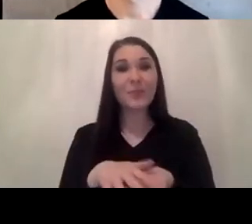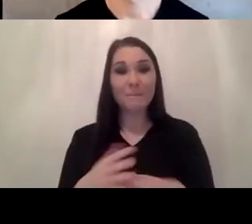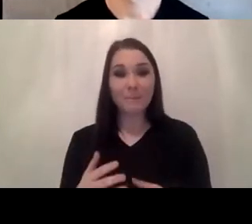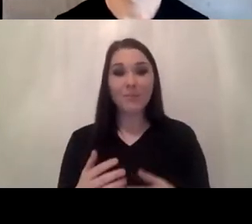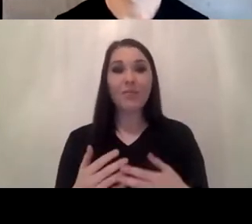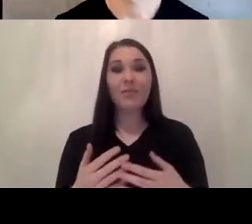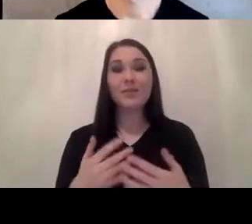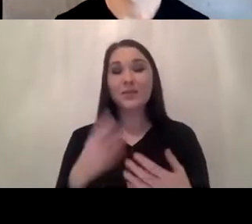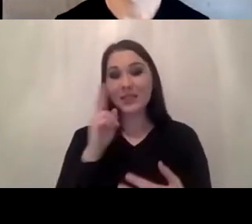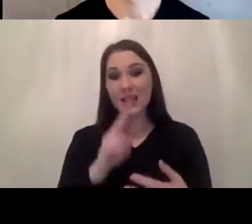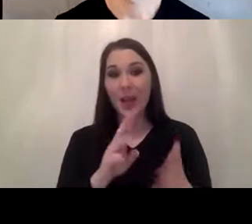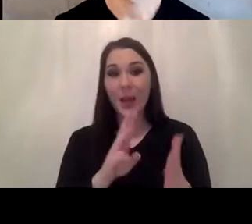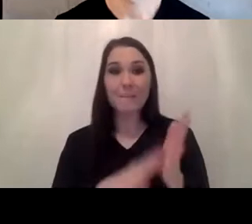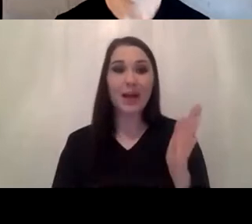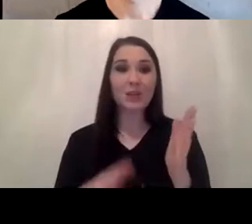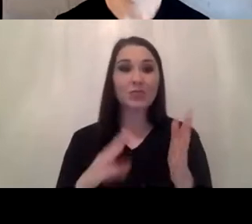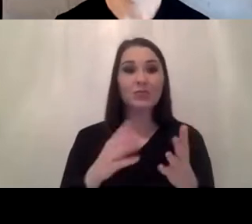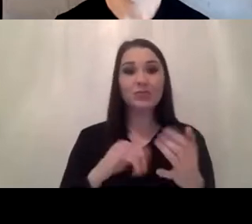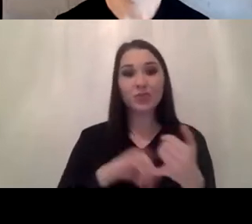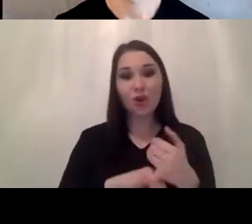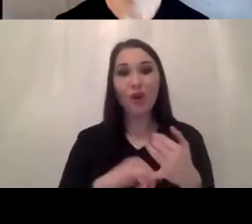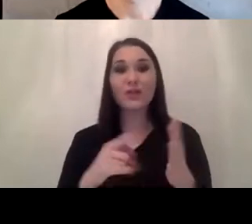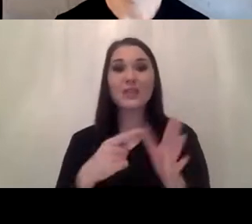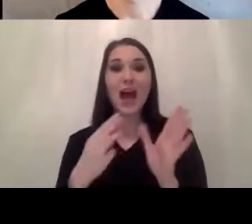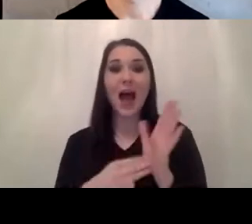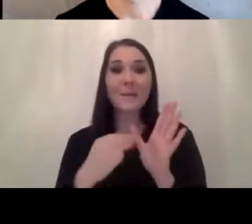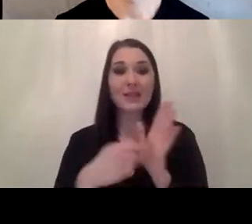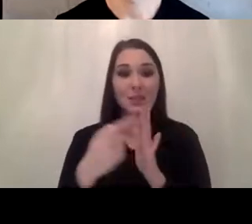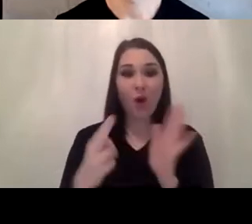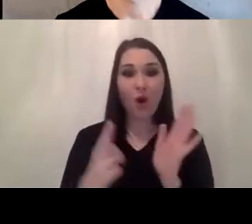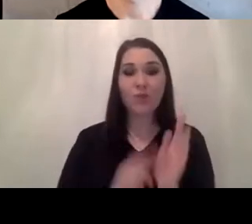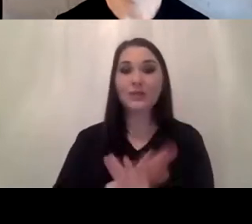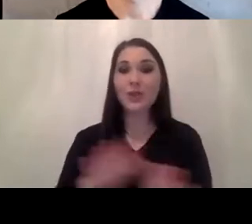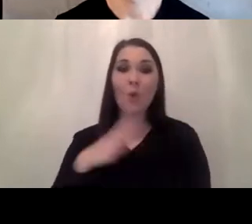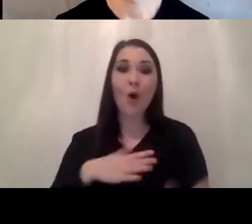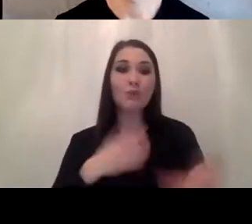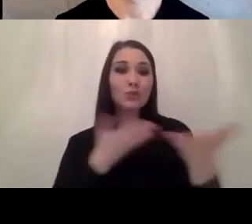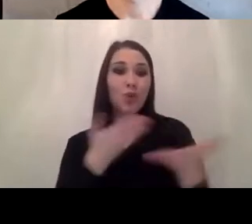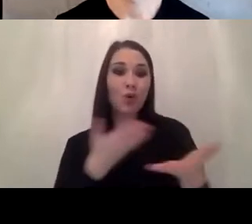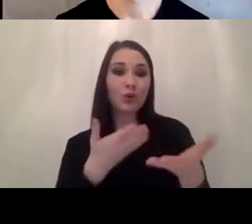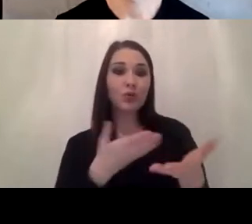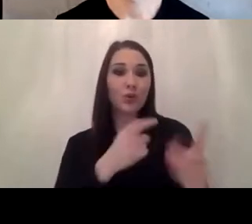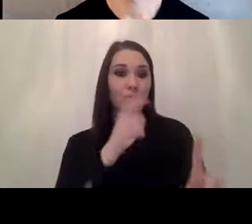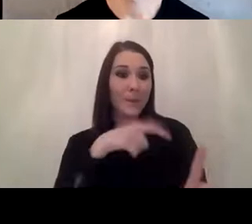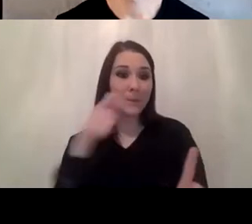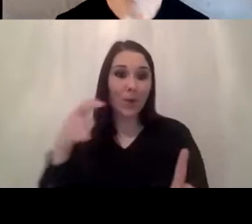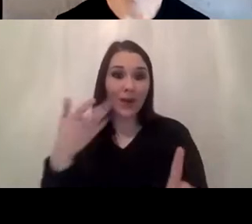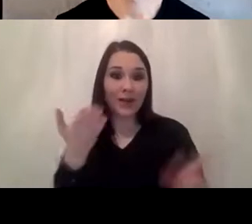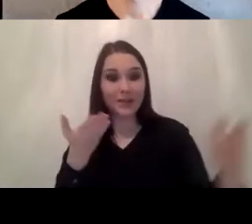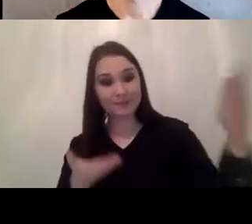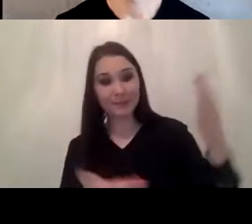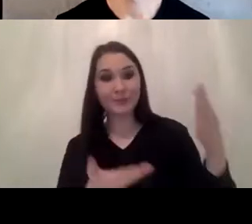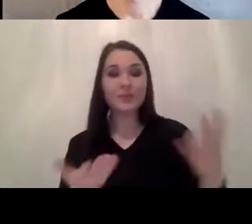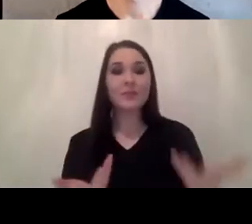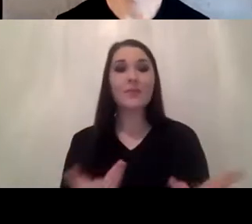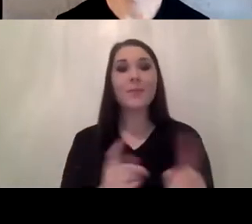of Microsoft, Intel, you know, Amazon, they don't really want to speak to their employees underneath their, you know, umbrella